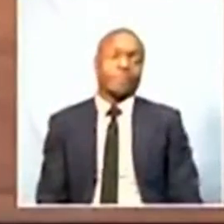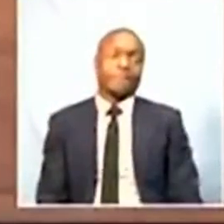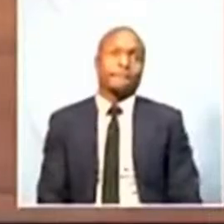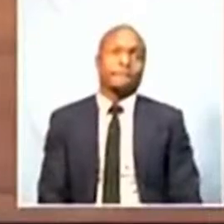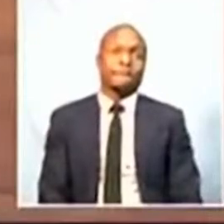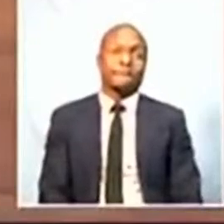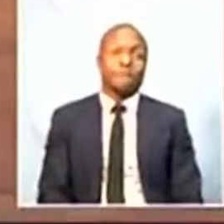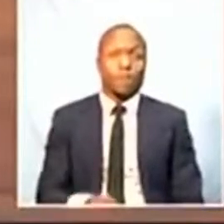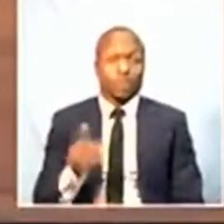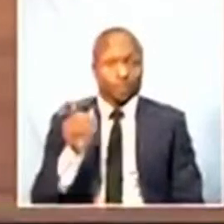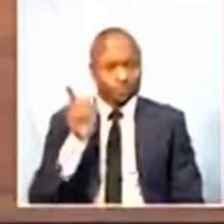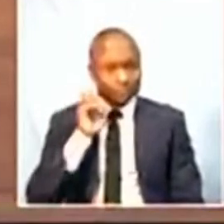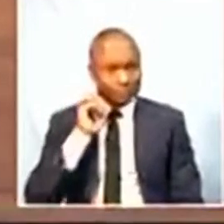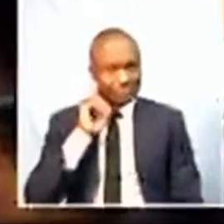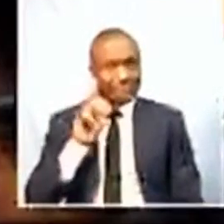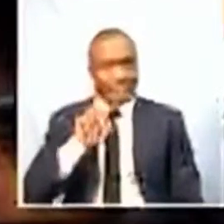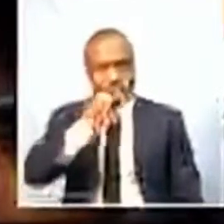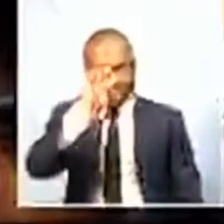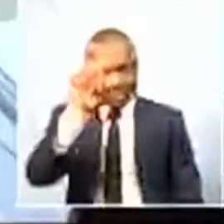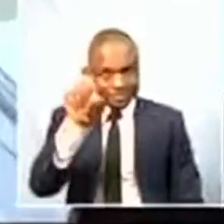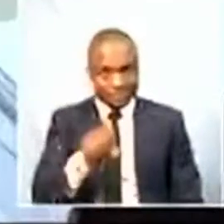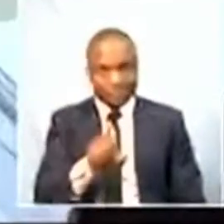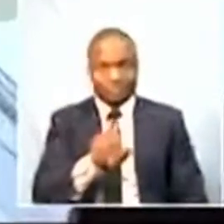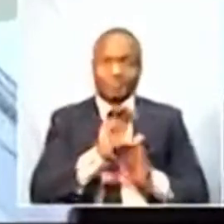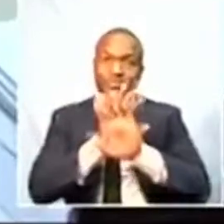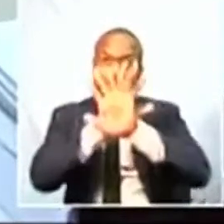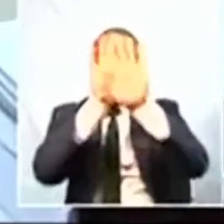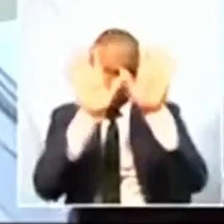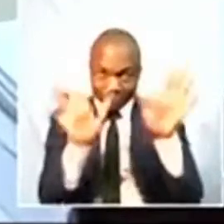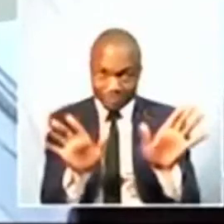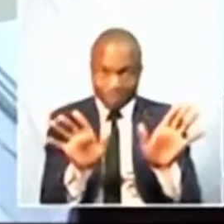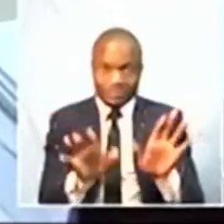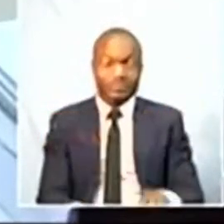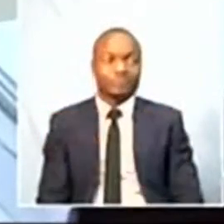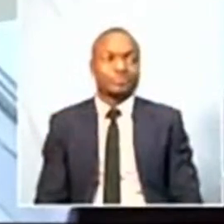You heard the question very clear.